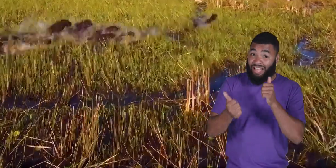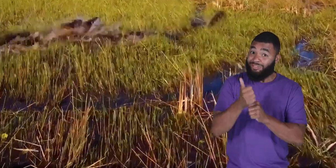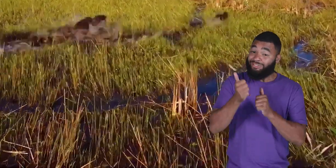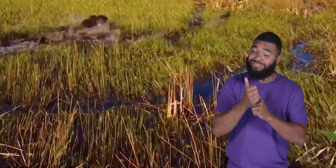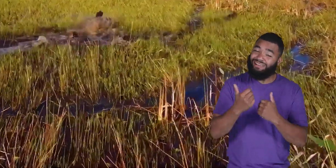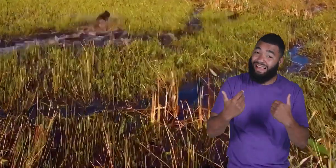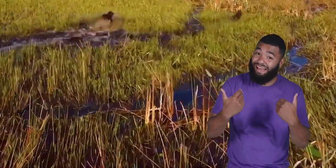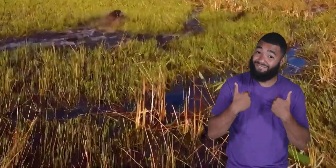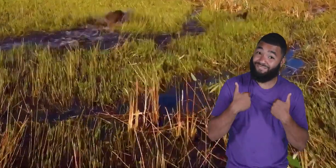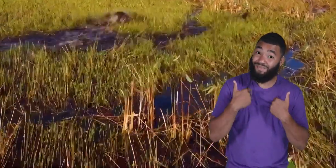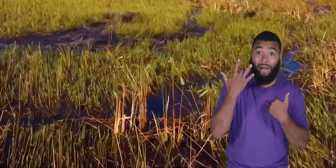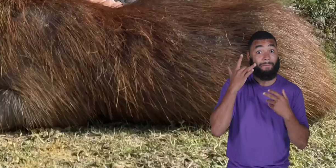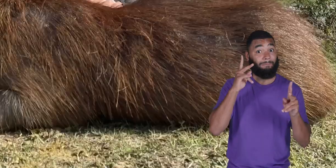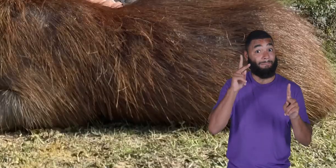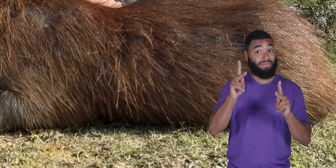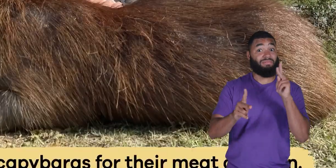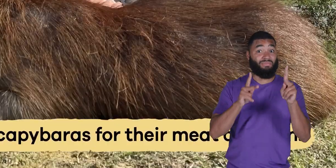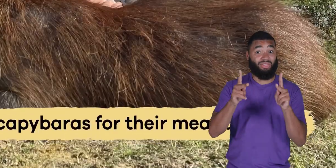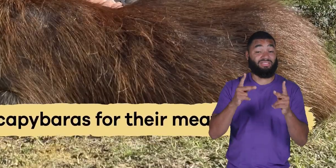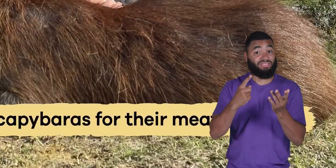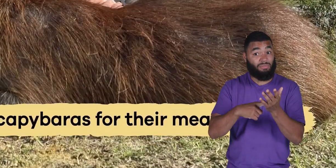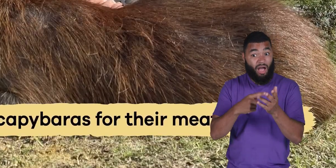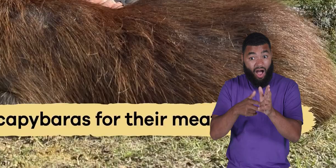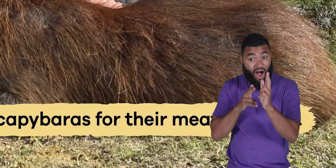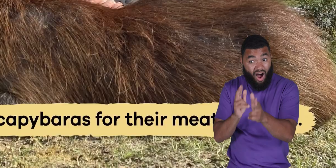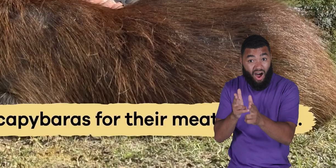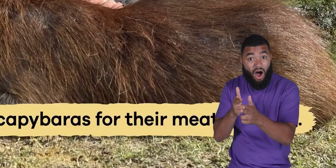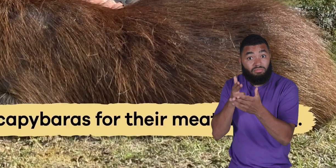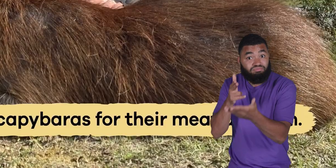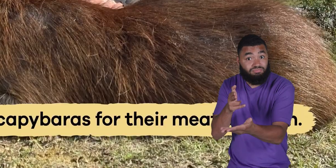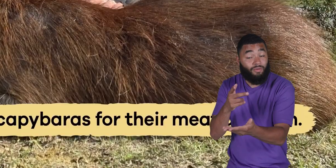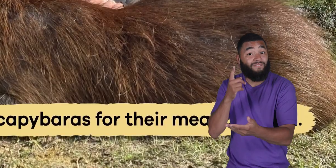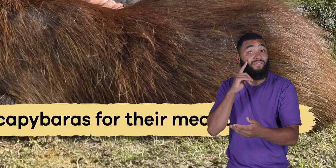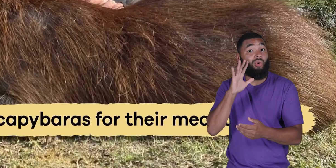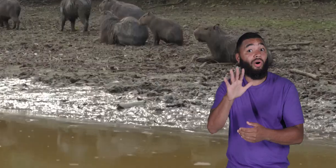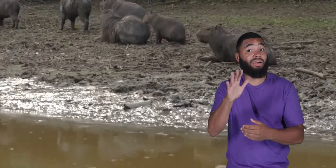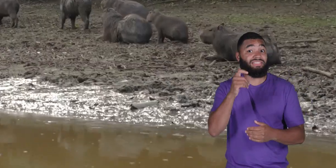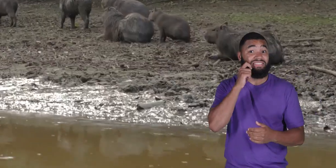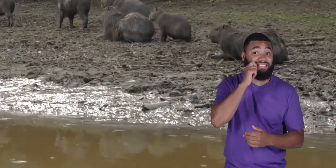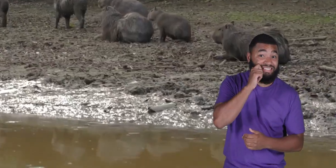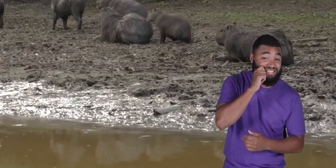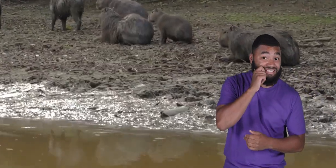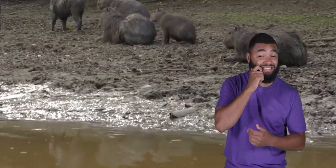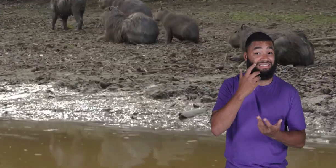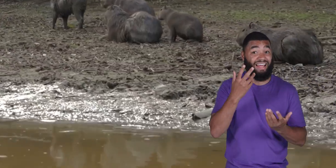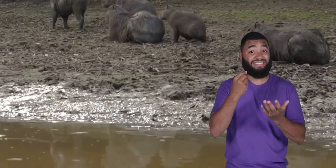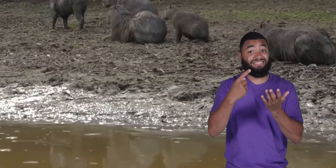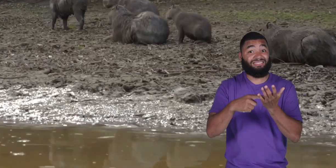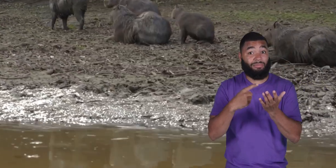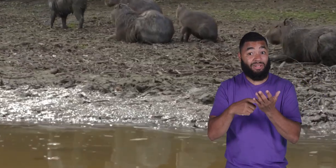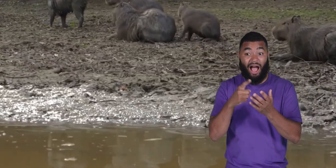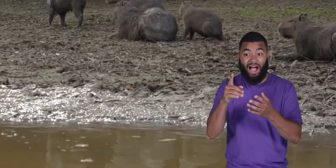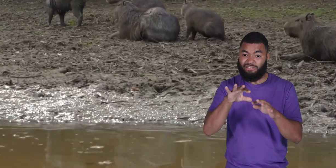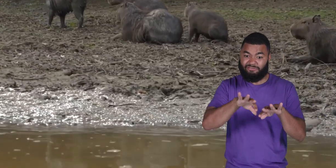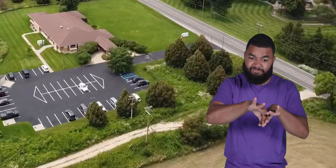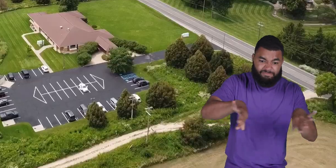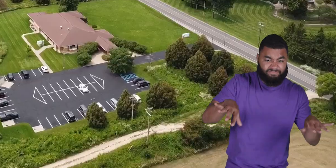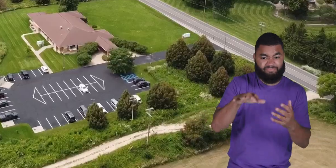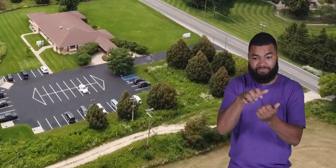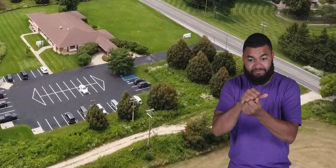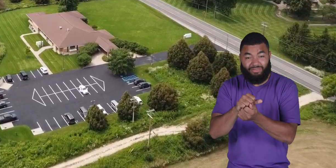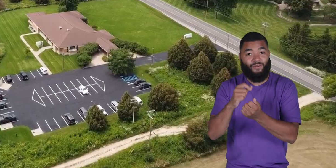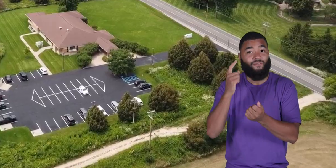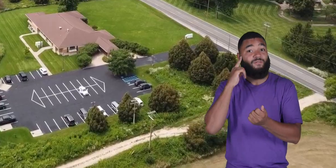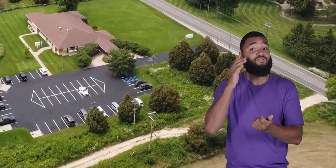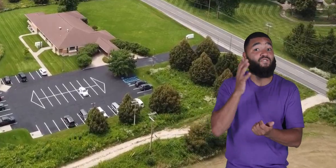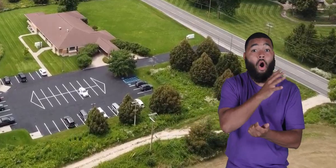does face some threats people hunt capybaras for their meat and skin and their wetland habitats are sometimes destroyed for